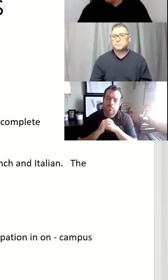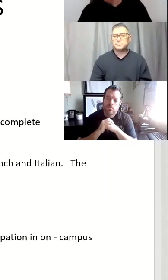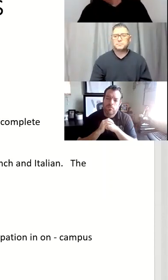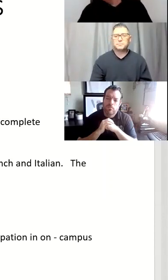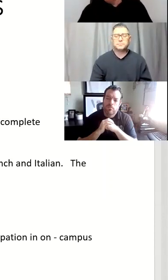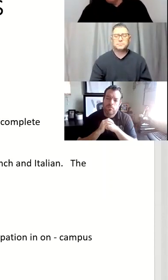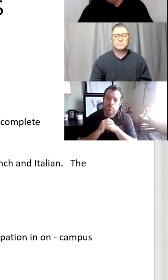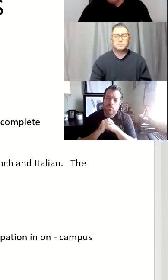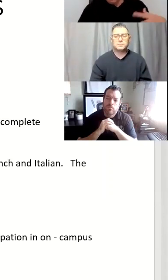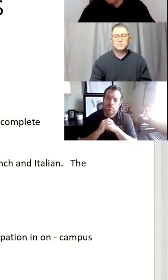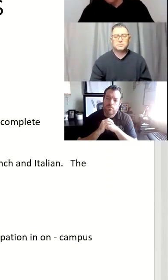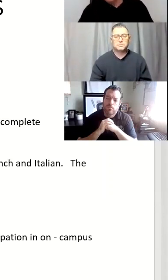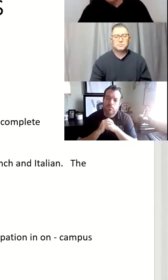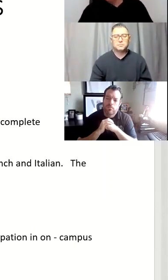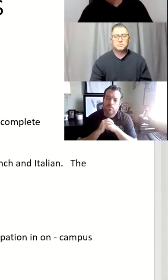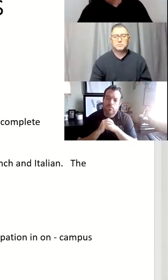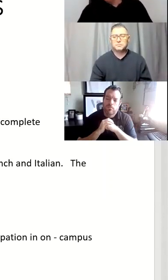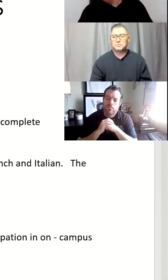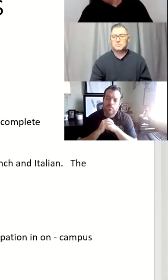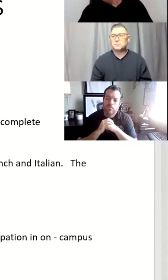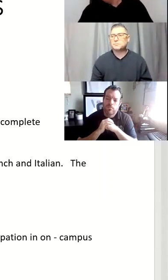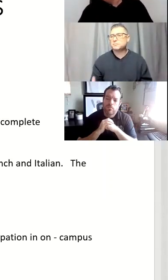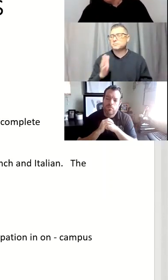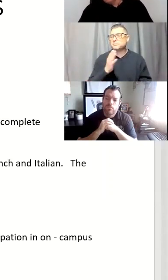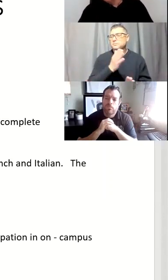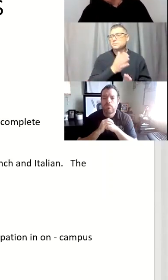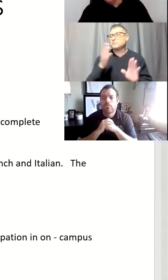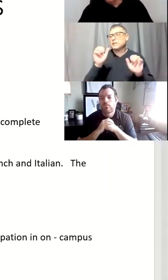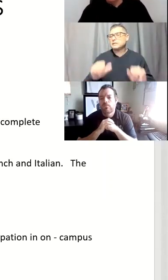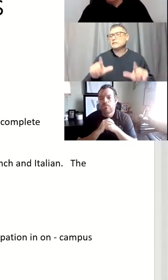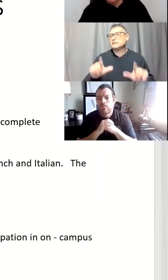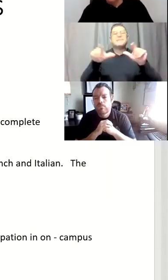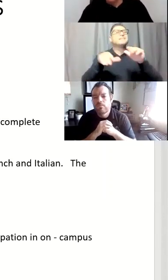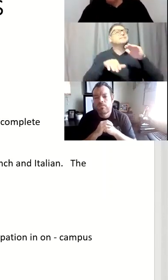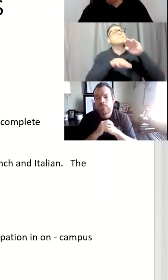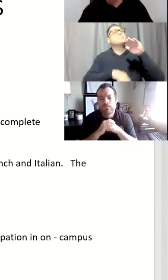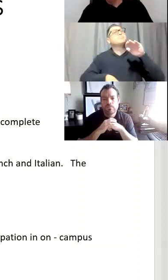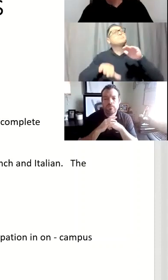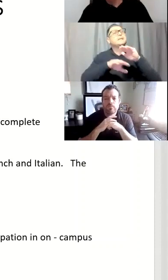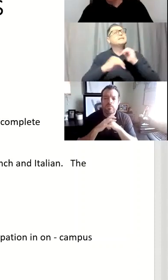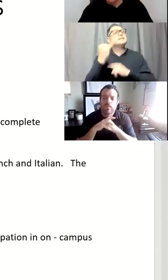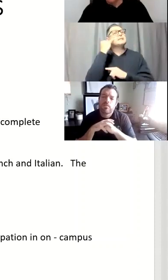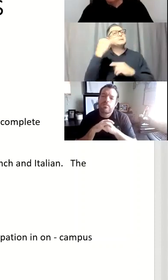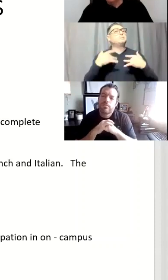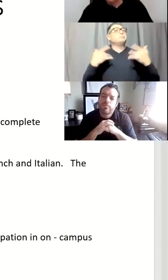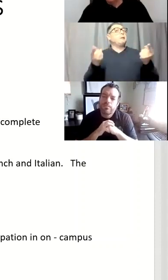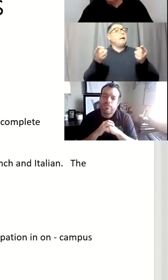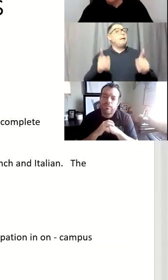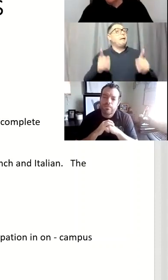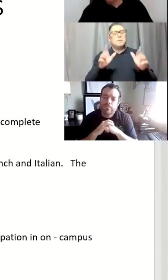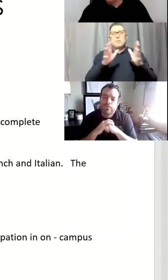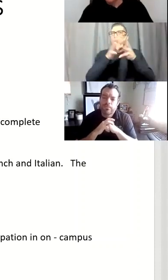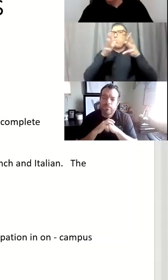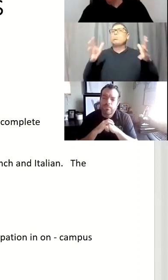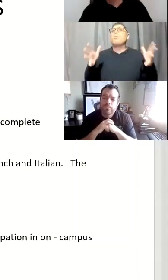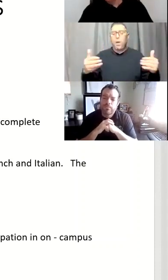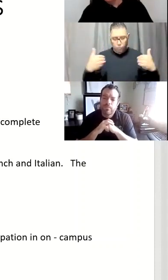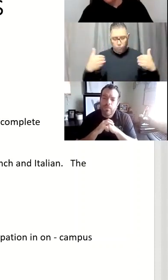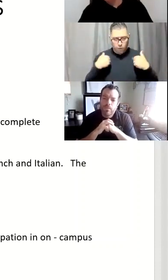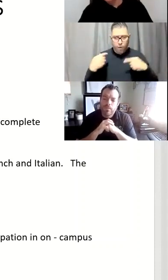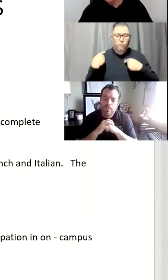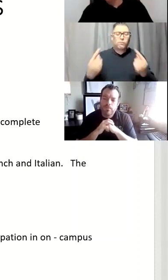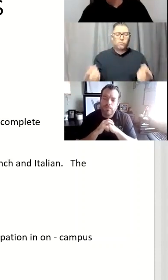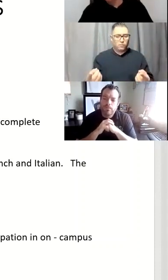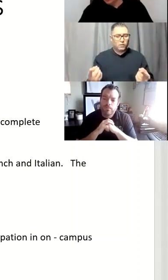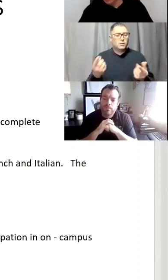I'm going to go ahead and move on to the next slide. That's a basic premise of what we're doing. A lot of what we have done, it's